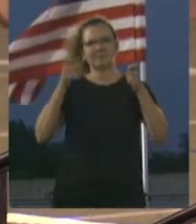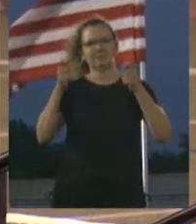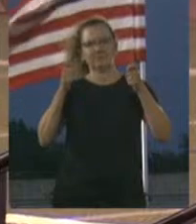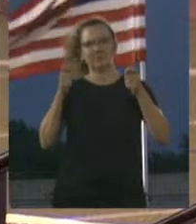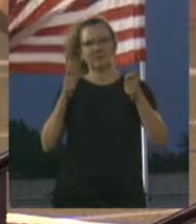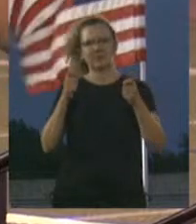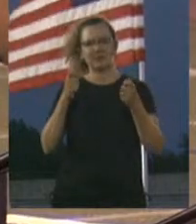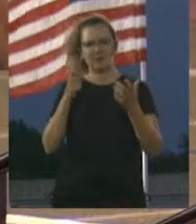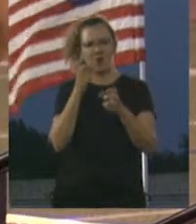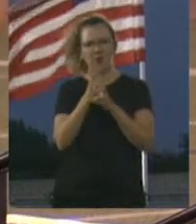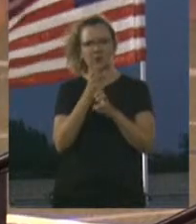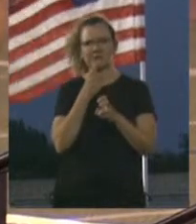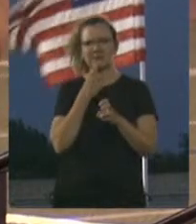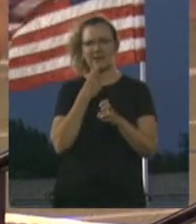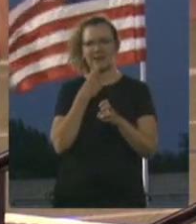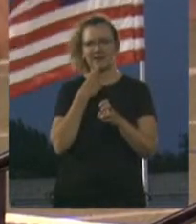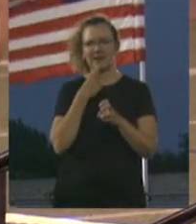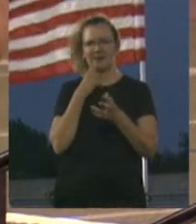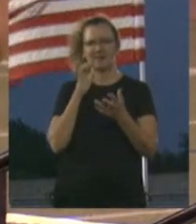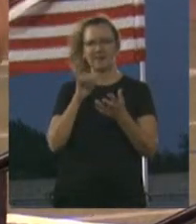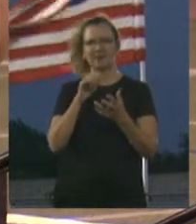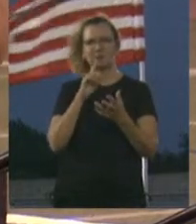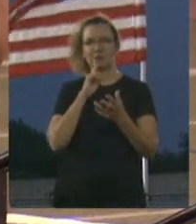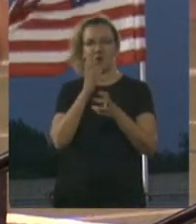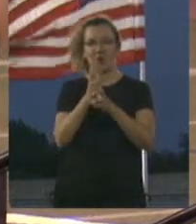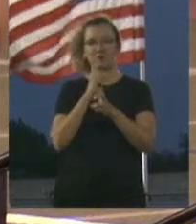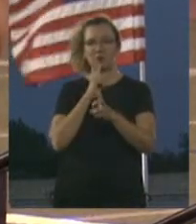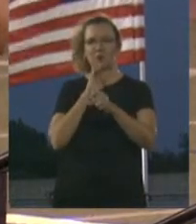those same simplistic promises to you.